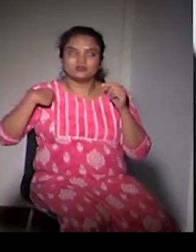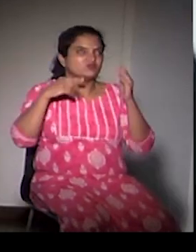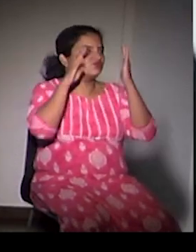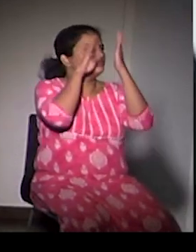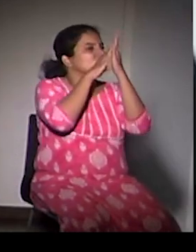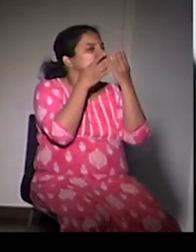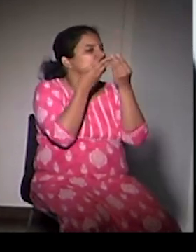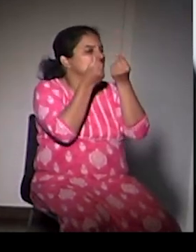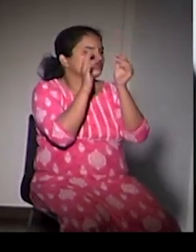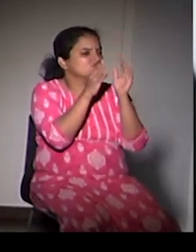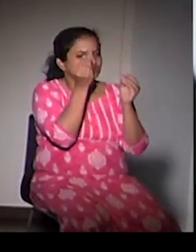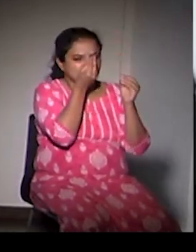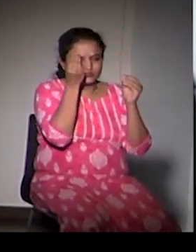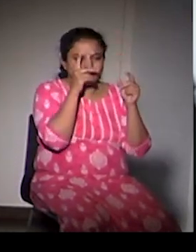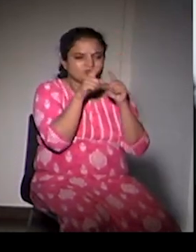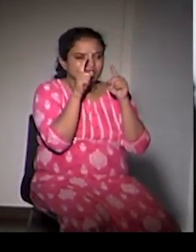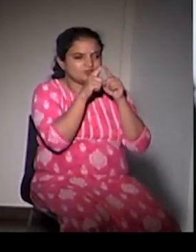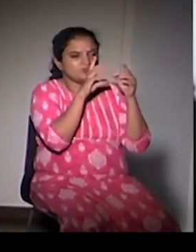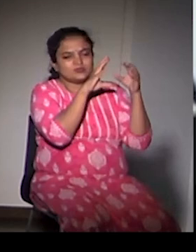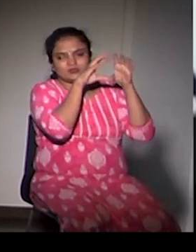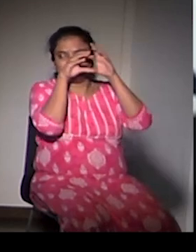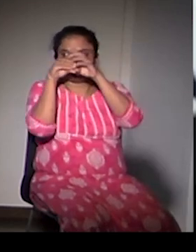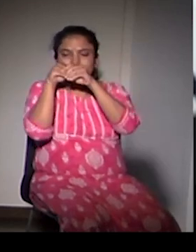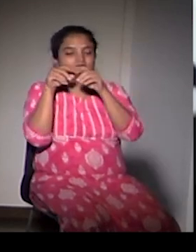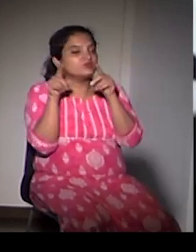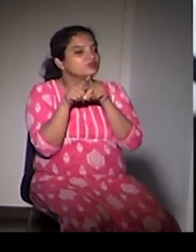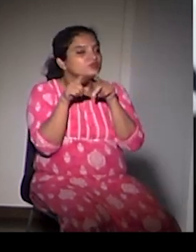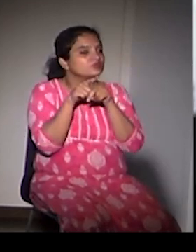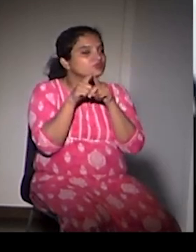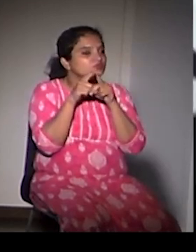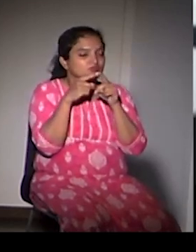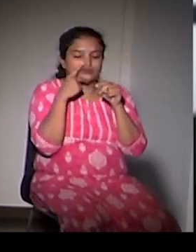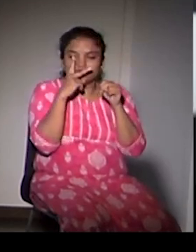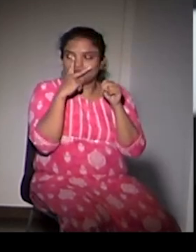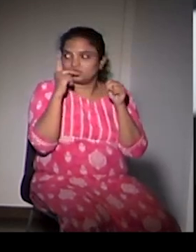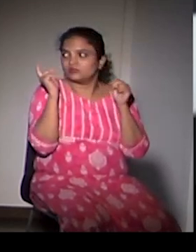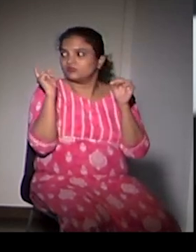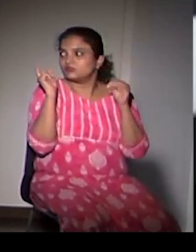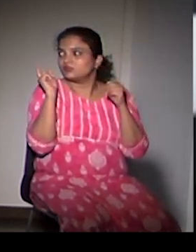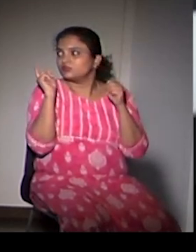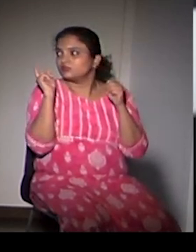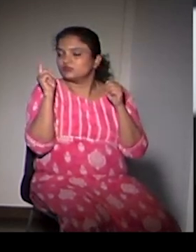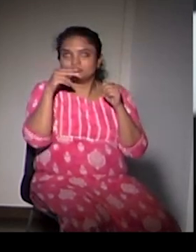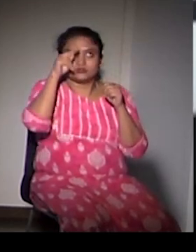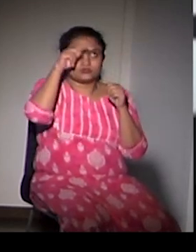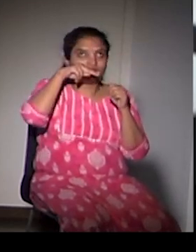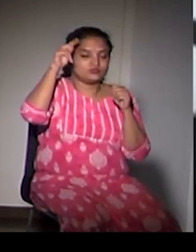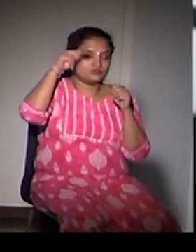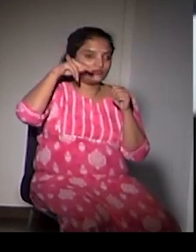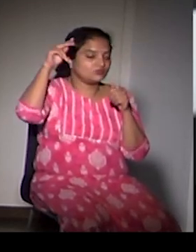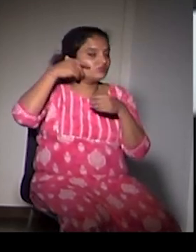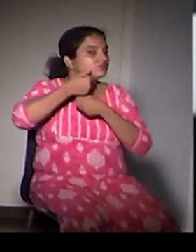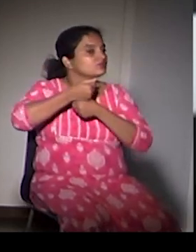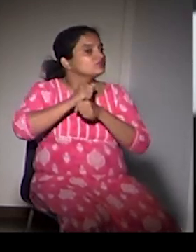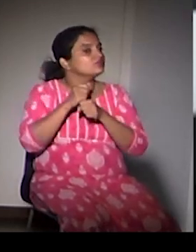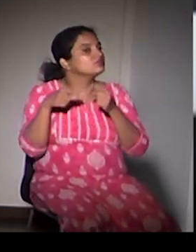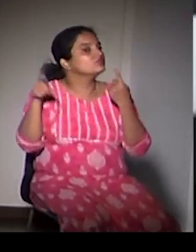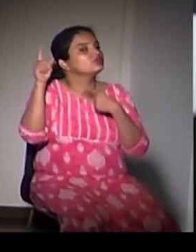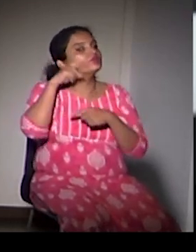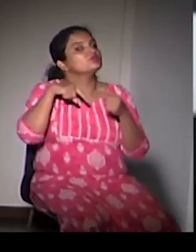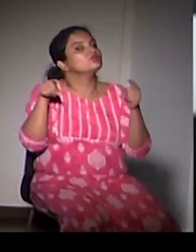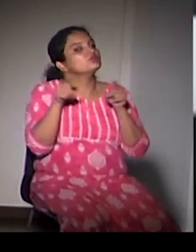And also combined, as you often see during this period, with painted decoration as well. The painting